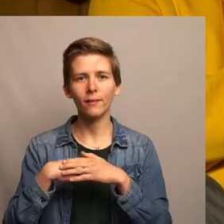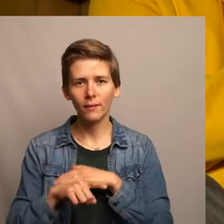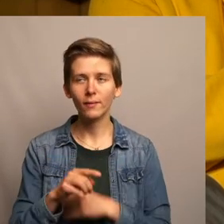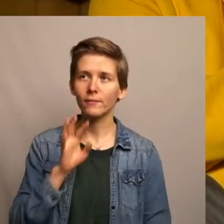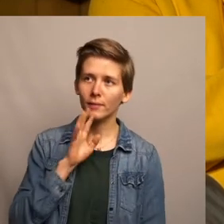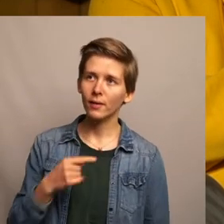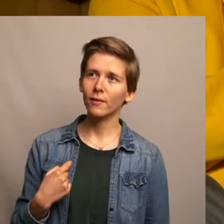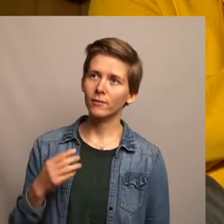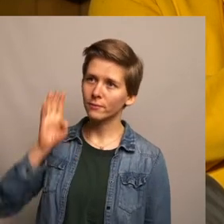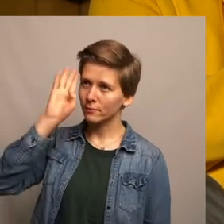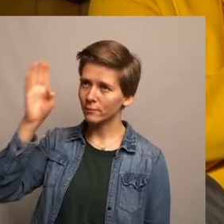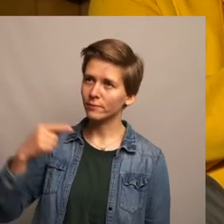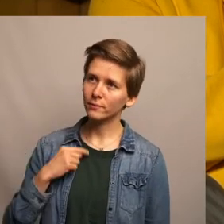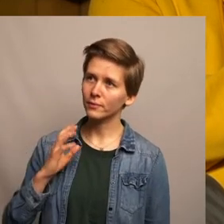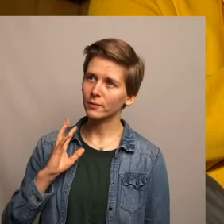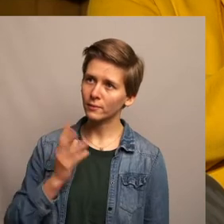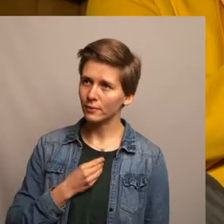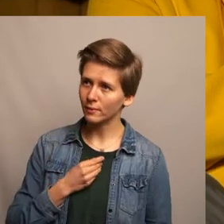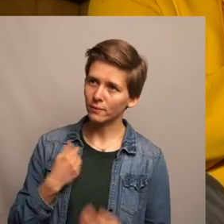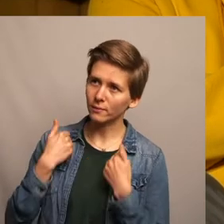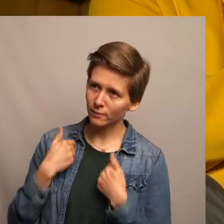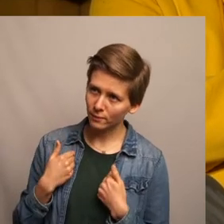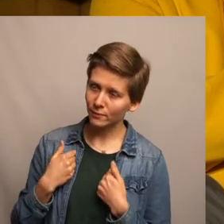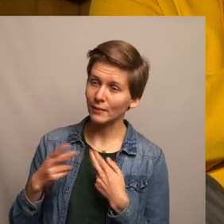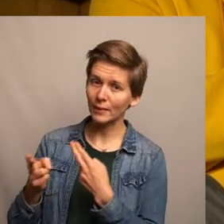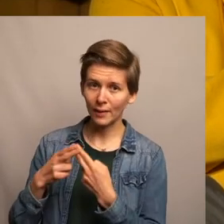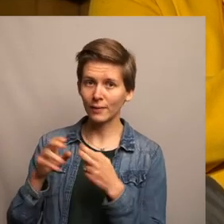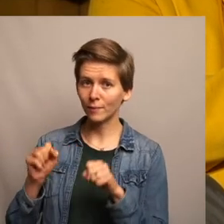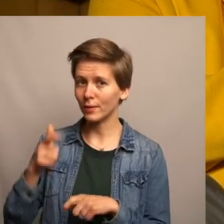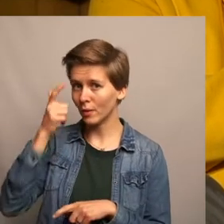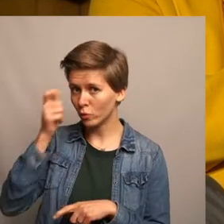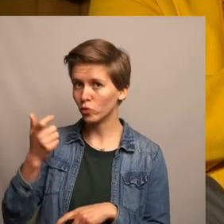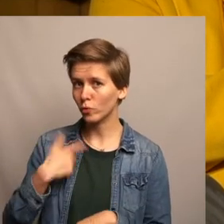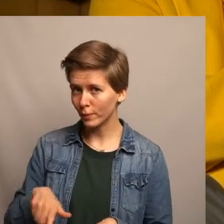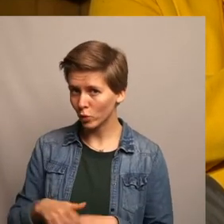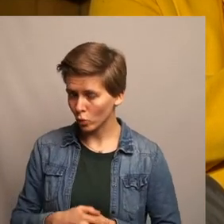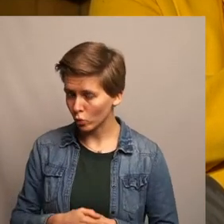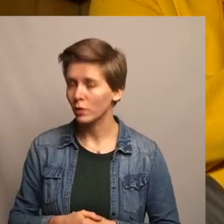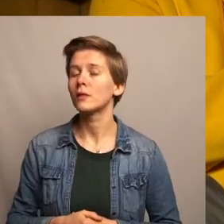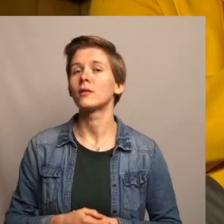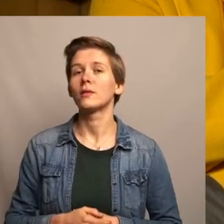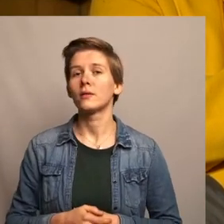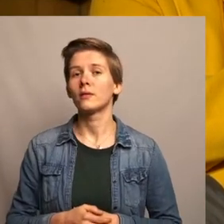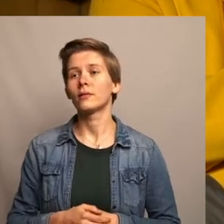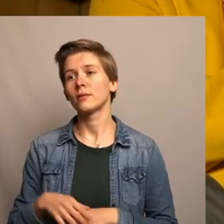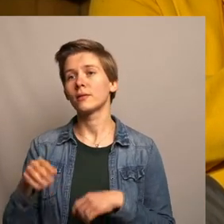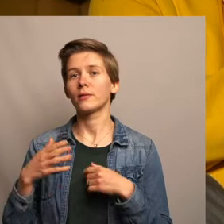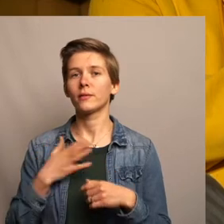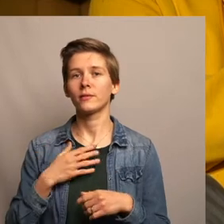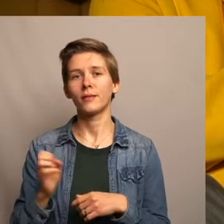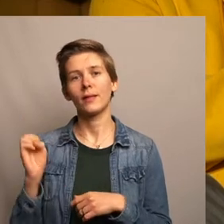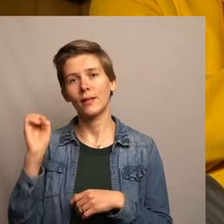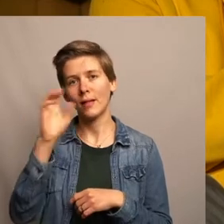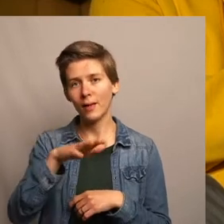trans person, they need to believe you as well. And then they gave you a referral to the gender clinic. And there is two